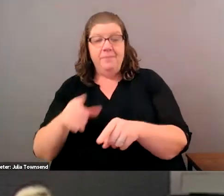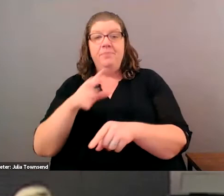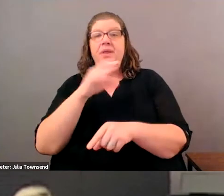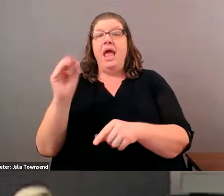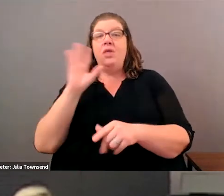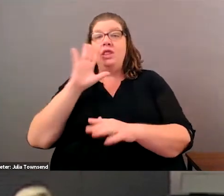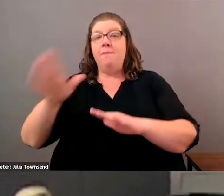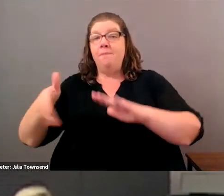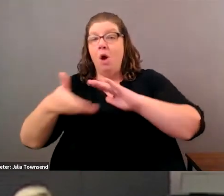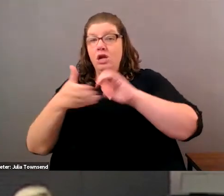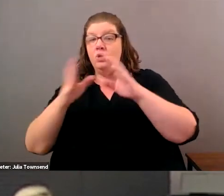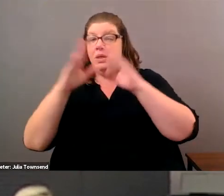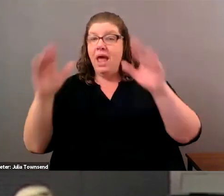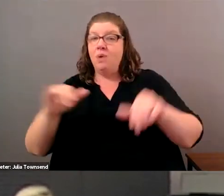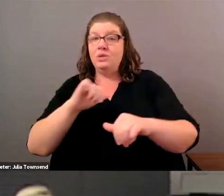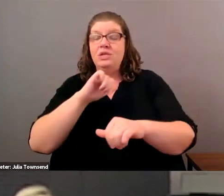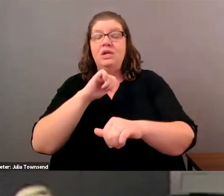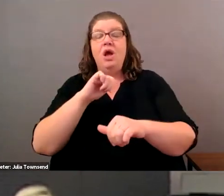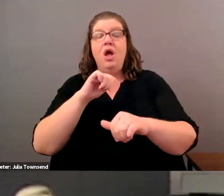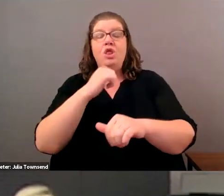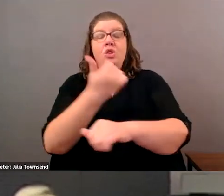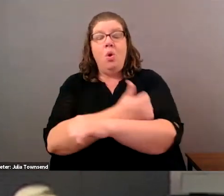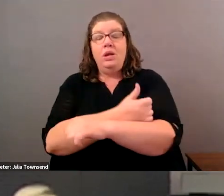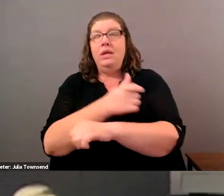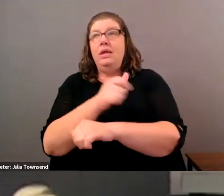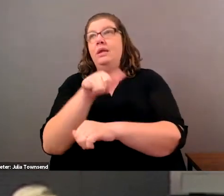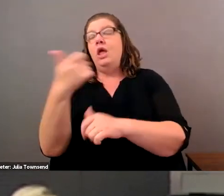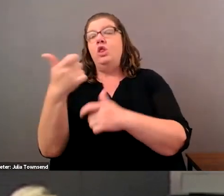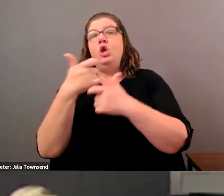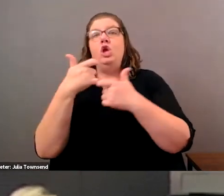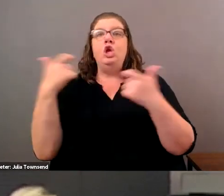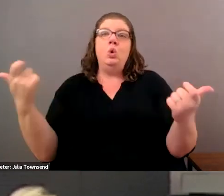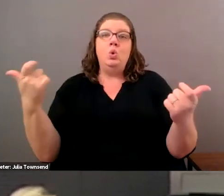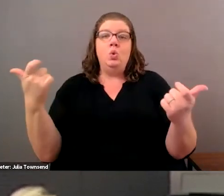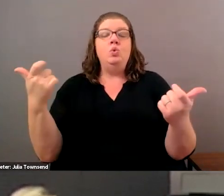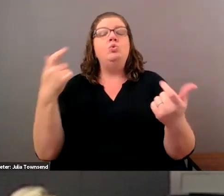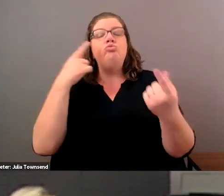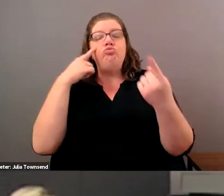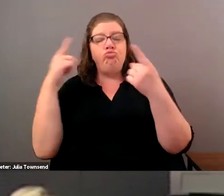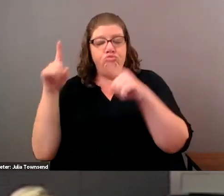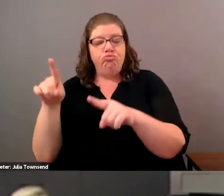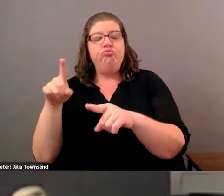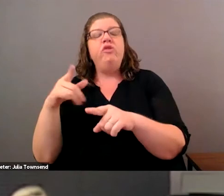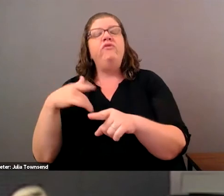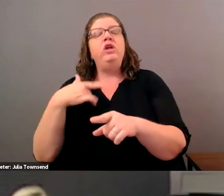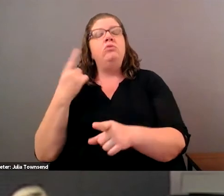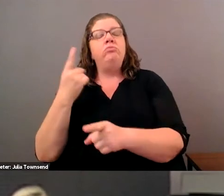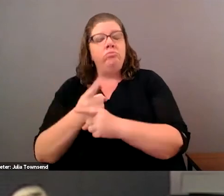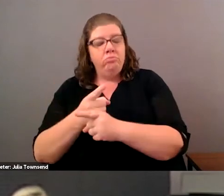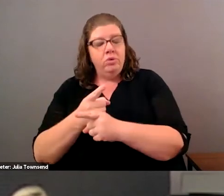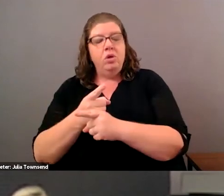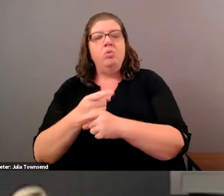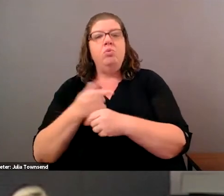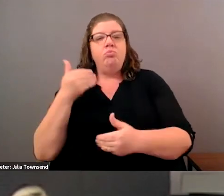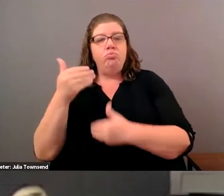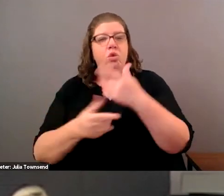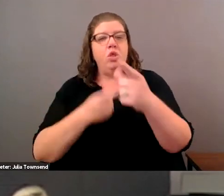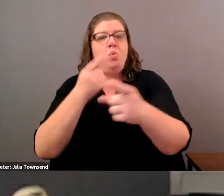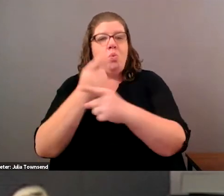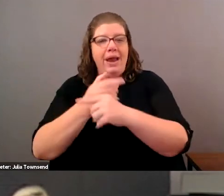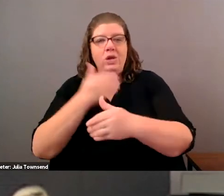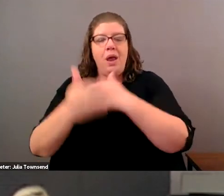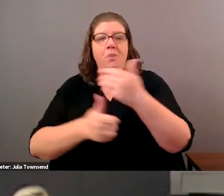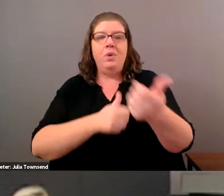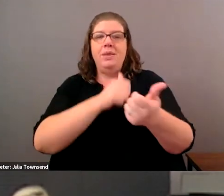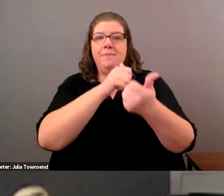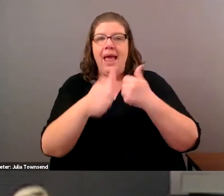partnership with the Housing Authority is another huge validation that we are moving in the right direction tonight with passage of this